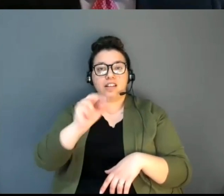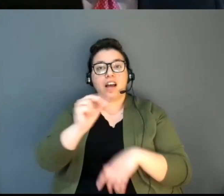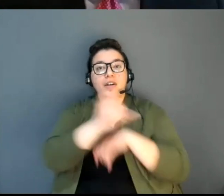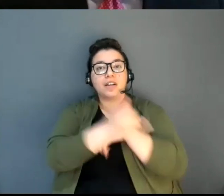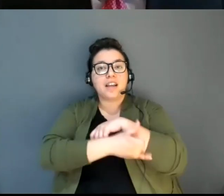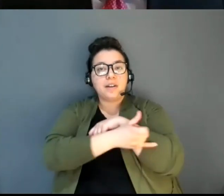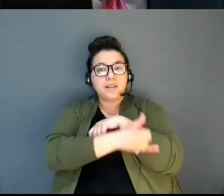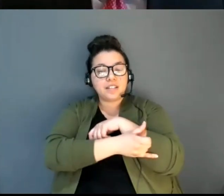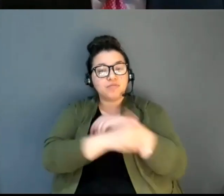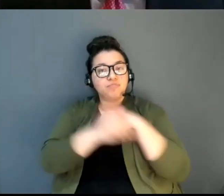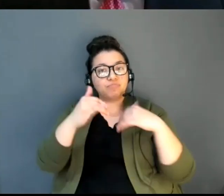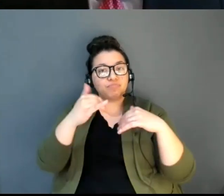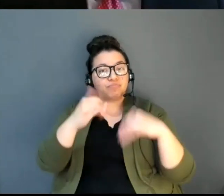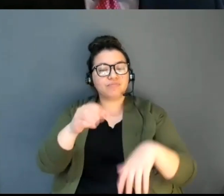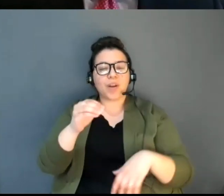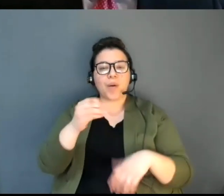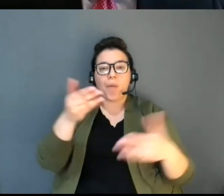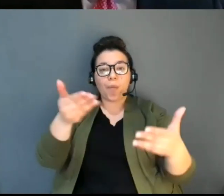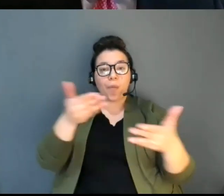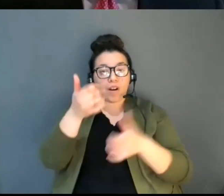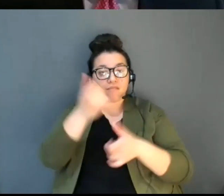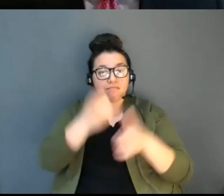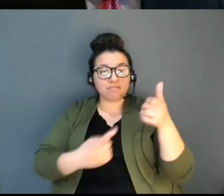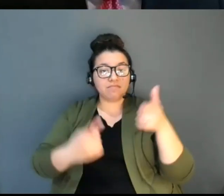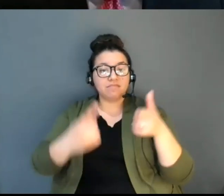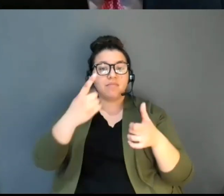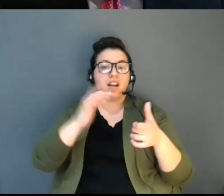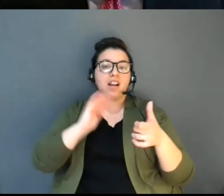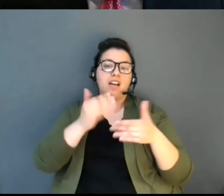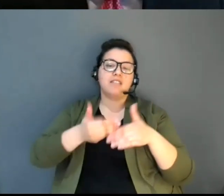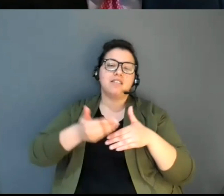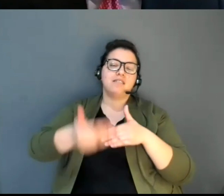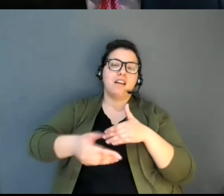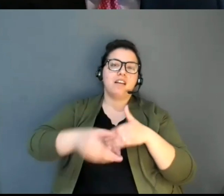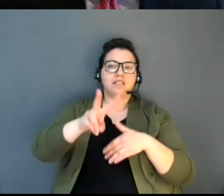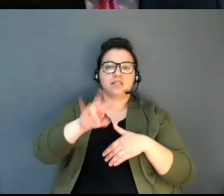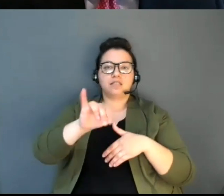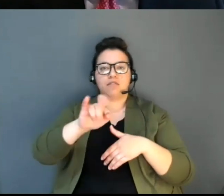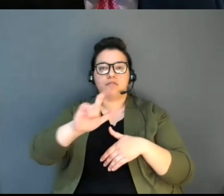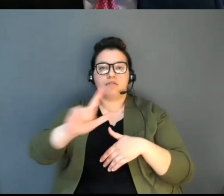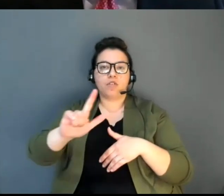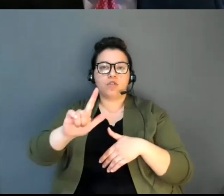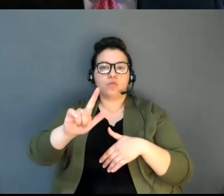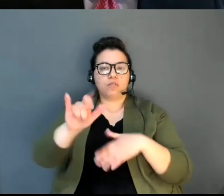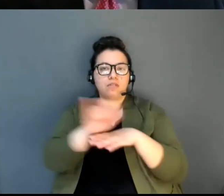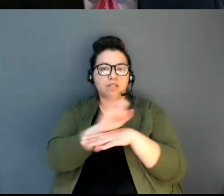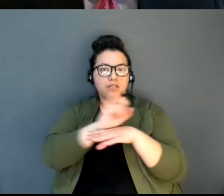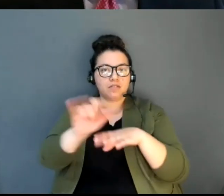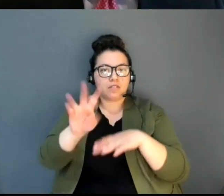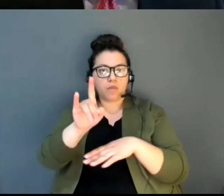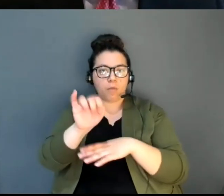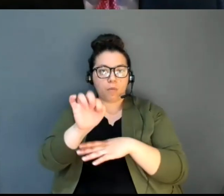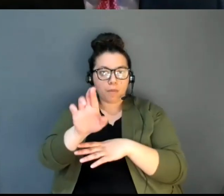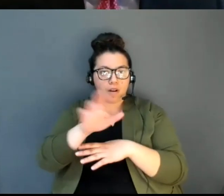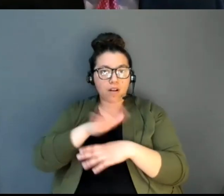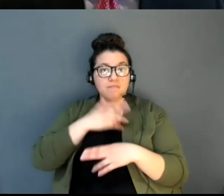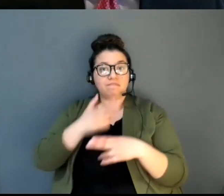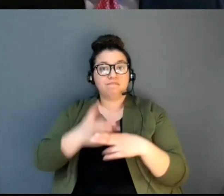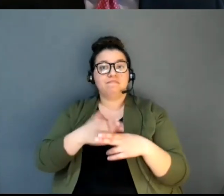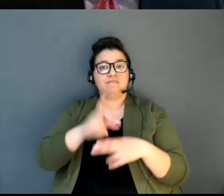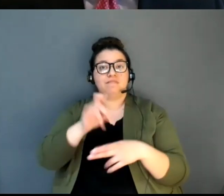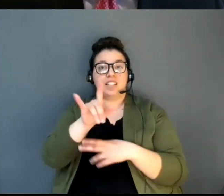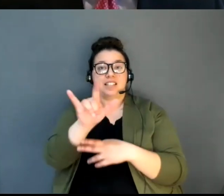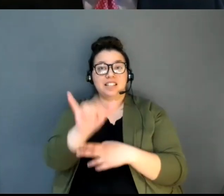Welcome everybody to our next virtual internship webinar. So glad to have you. My name is Danny Rubin.